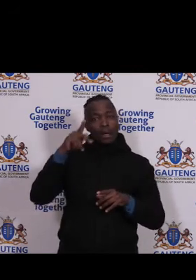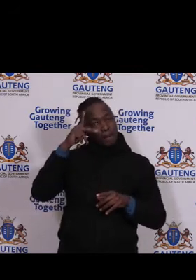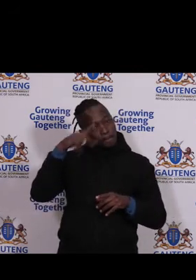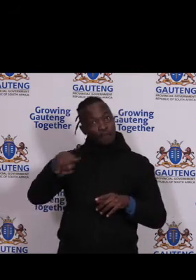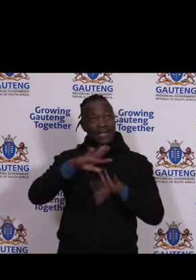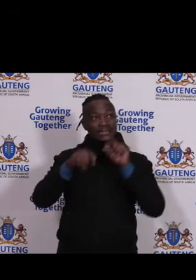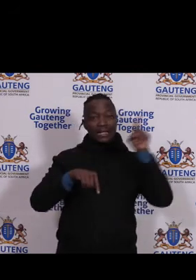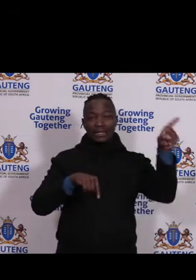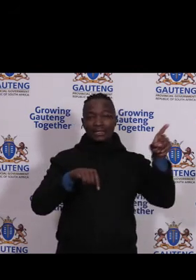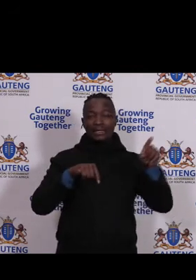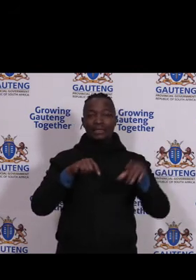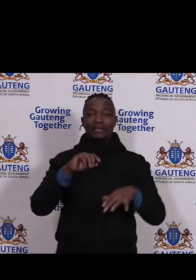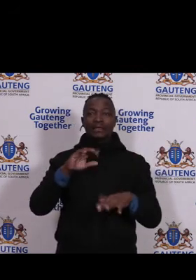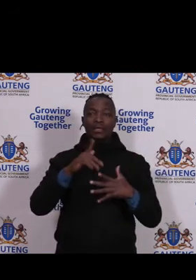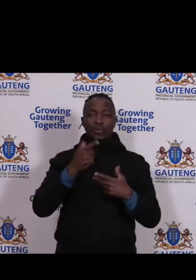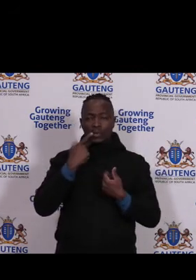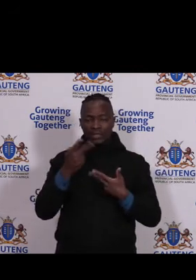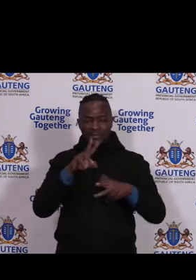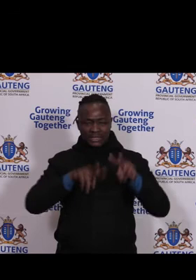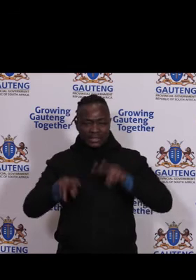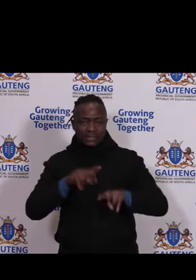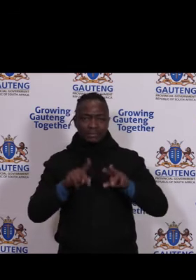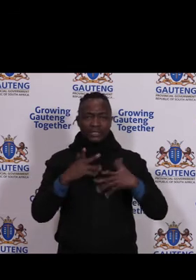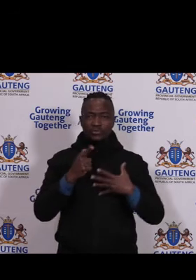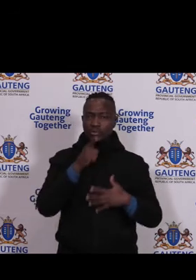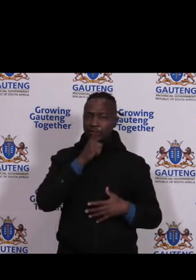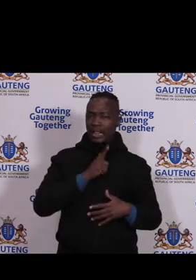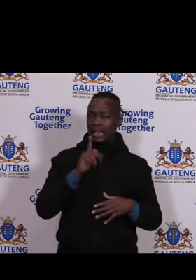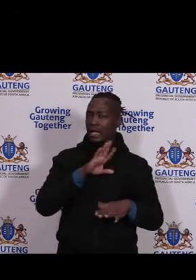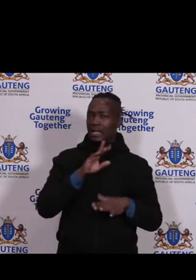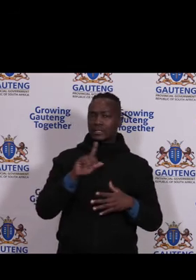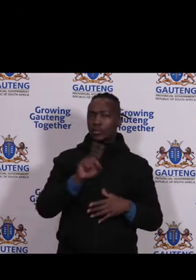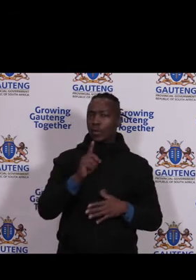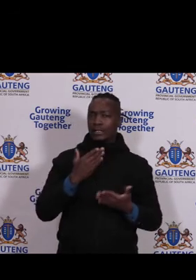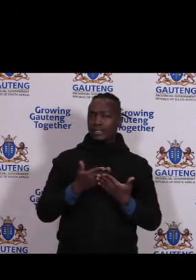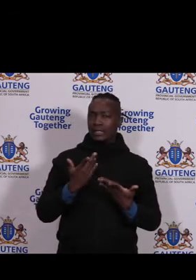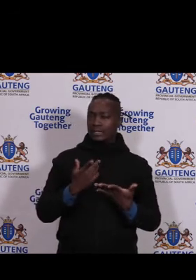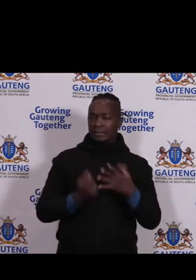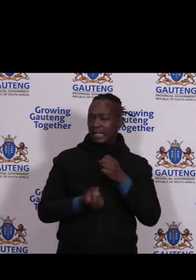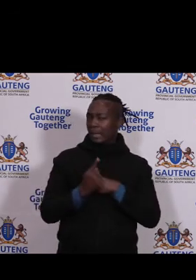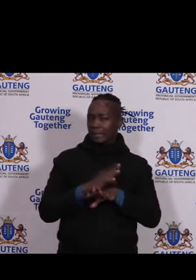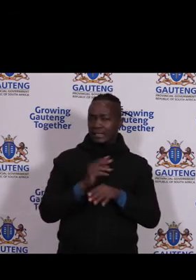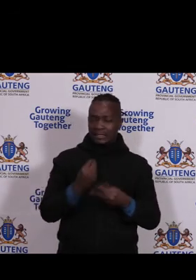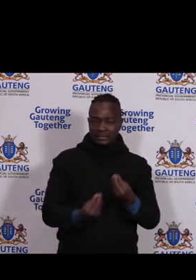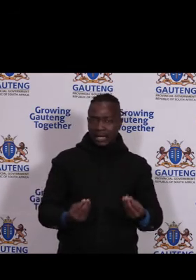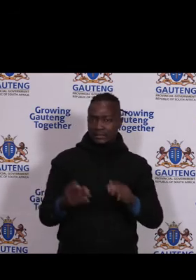give us an assessment and an update on how and what could have been an underlying factor for